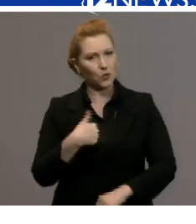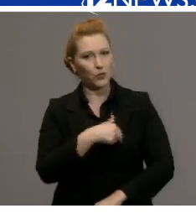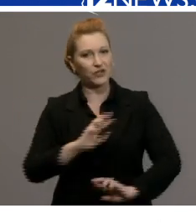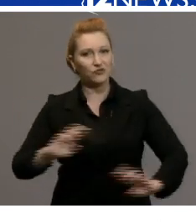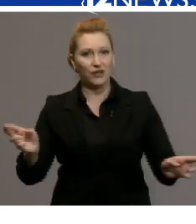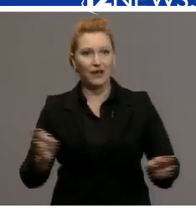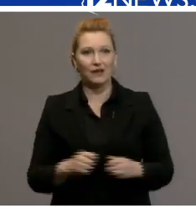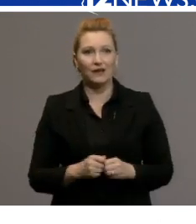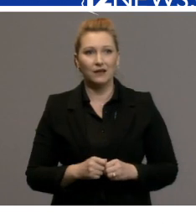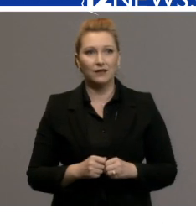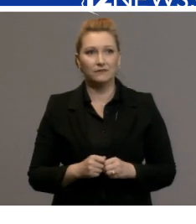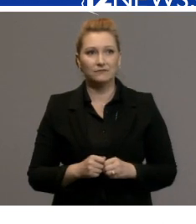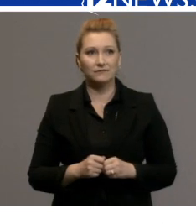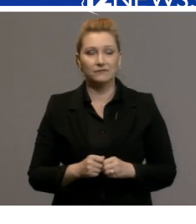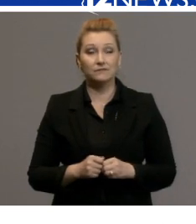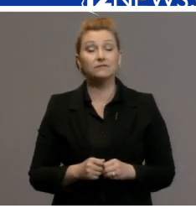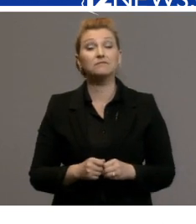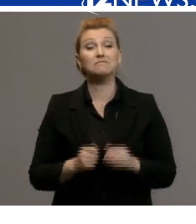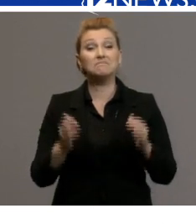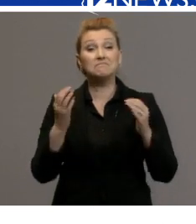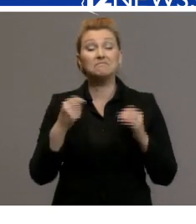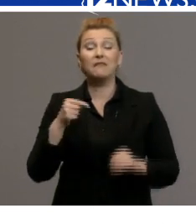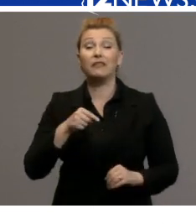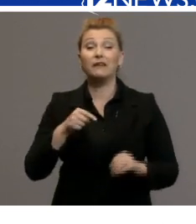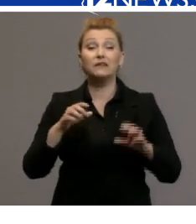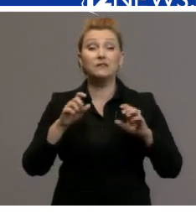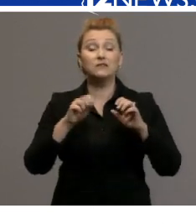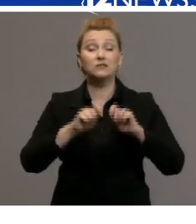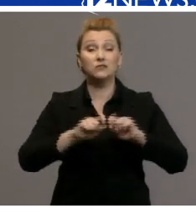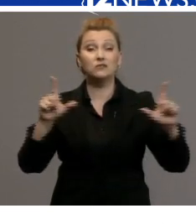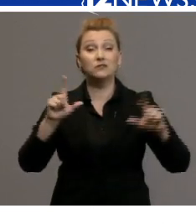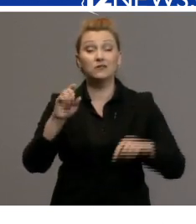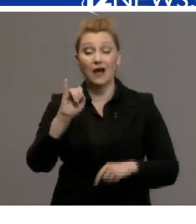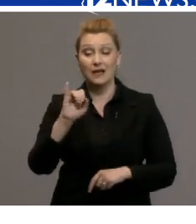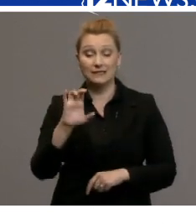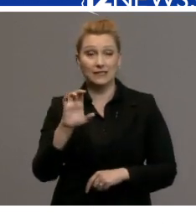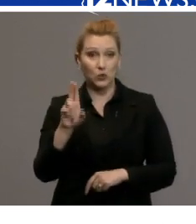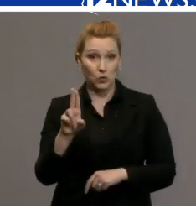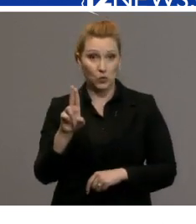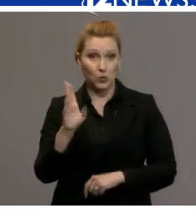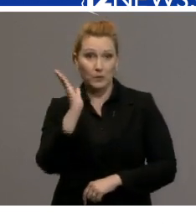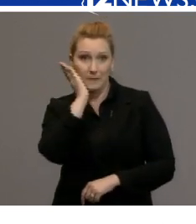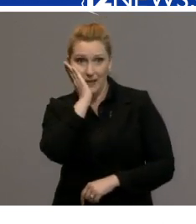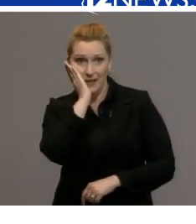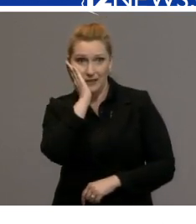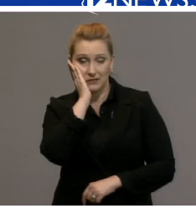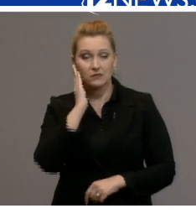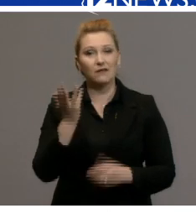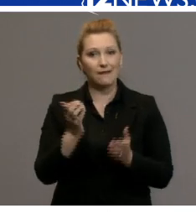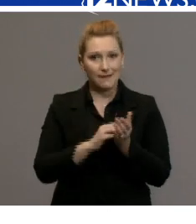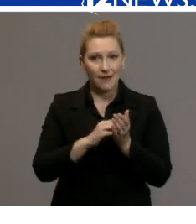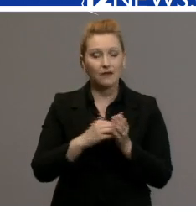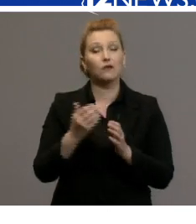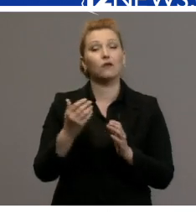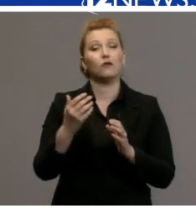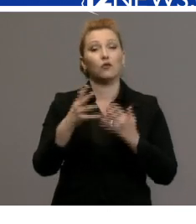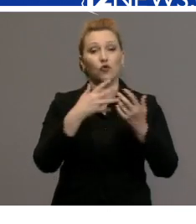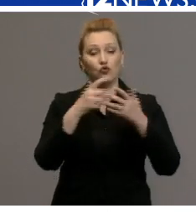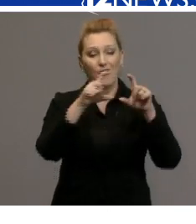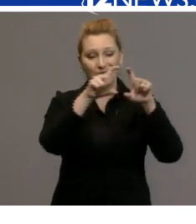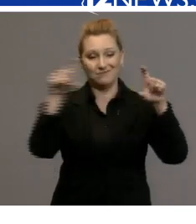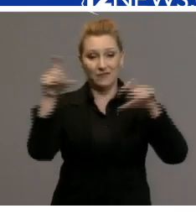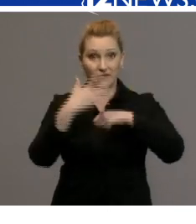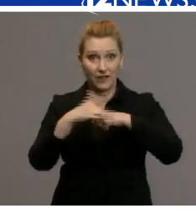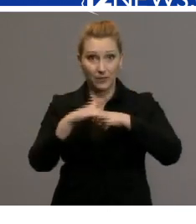is availability, blue is ICU beds in use, and the gold is ICU beds